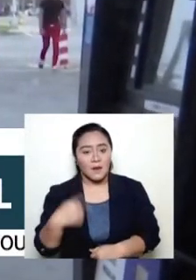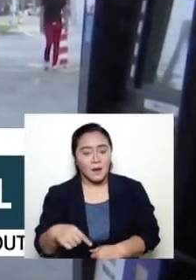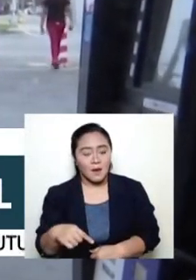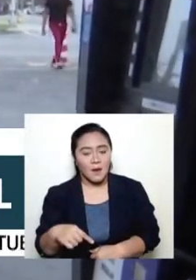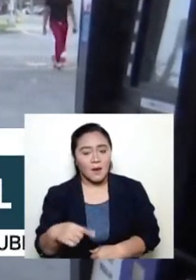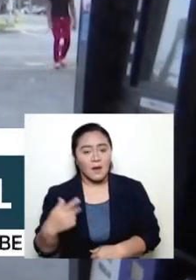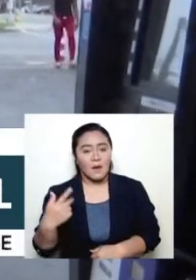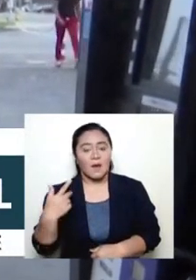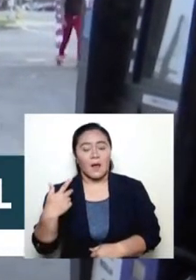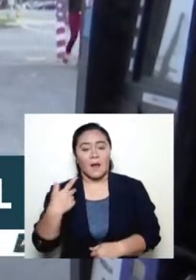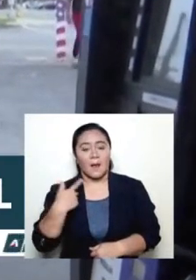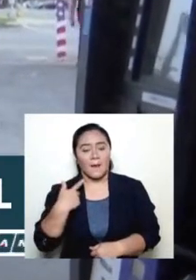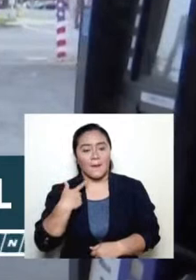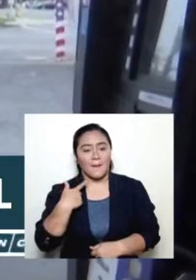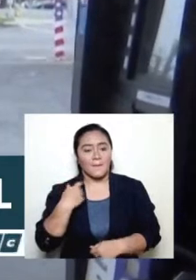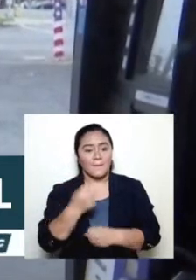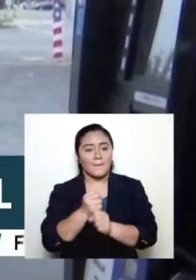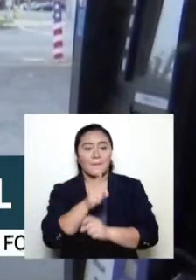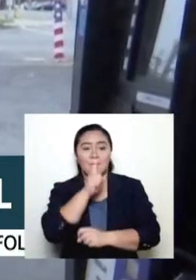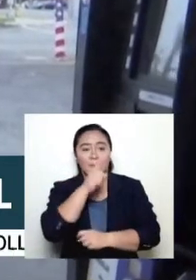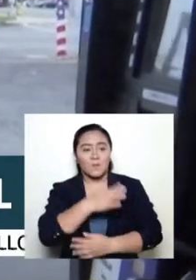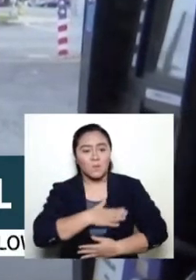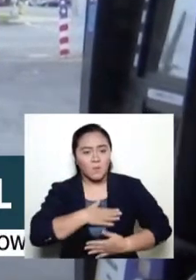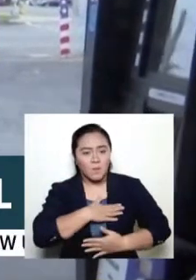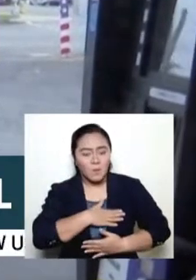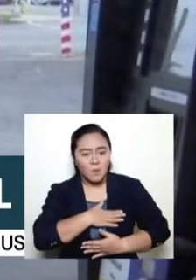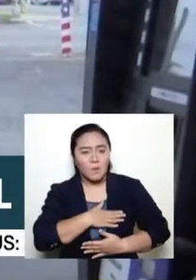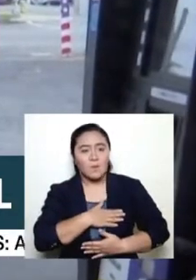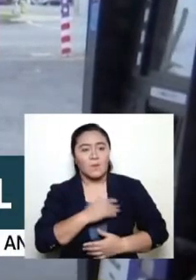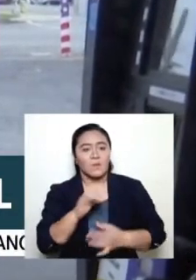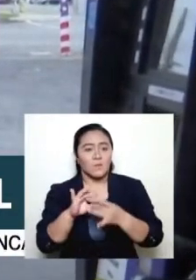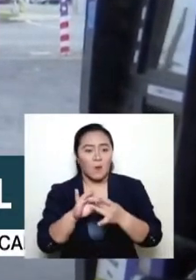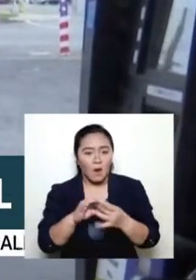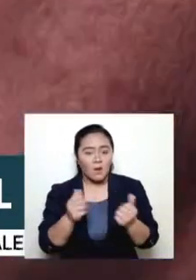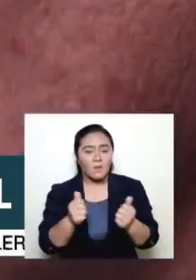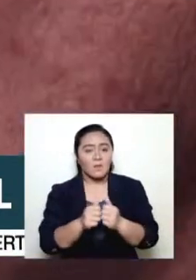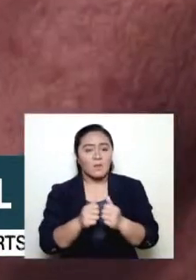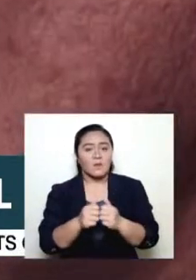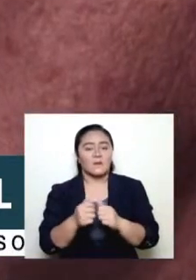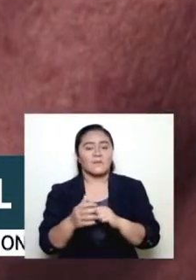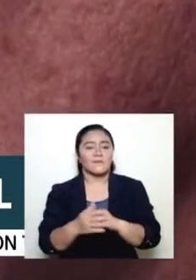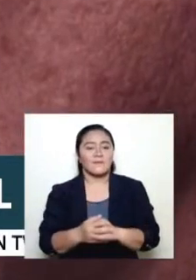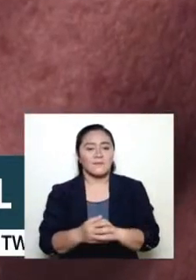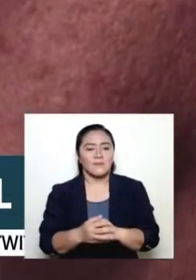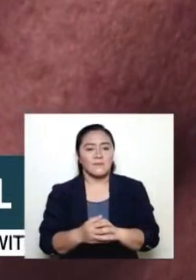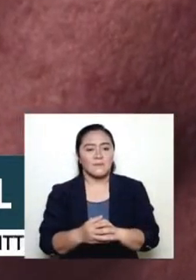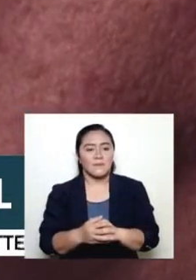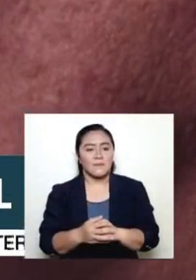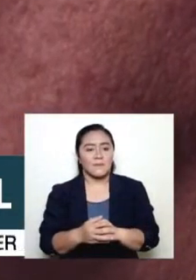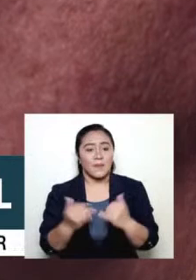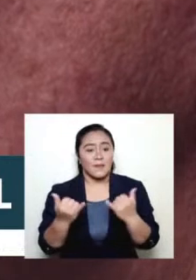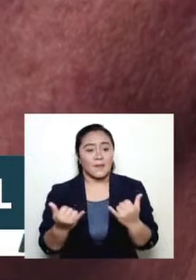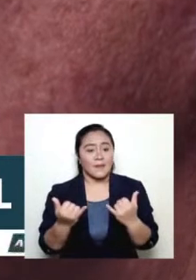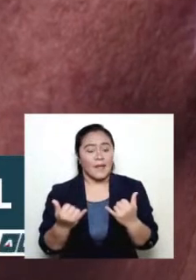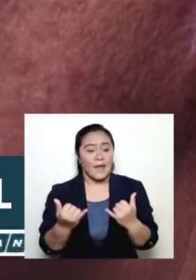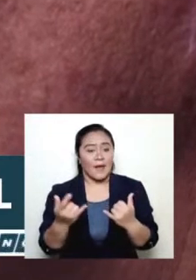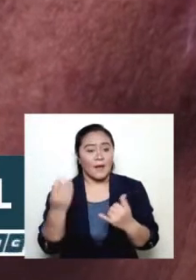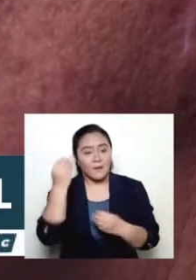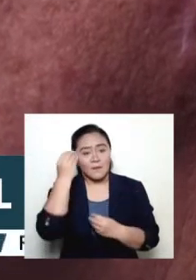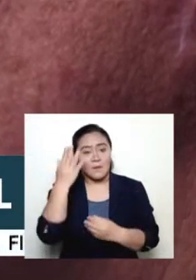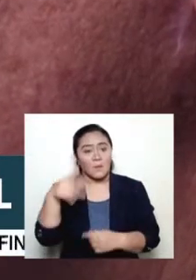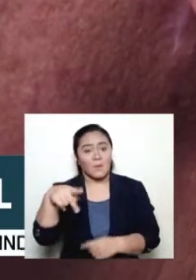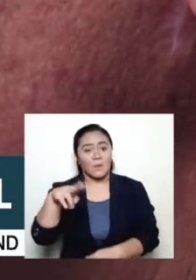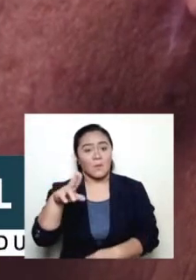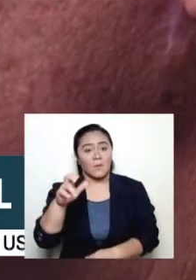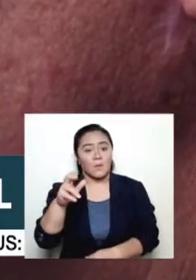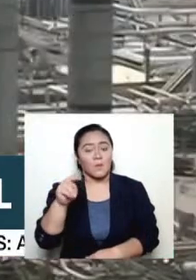going to make inflation go up even higher, but we've got to do what we've got to do. Meanwhile, Axios reported that President Biden might